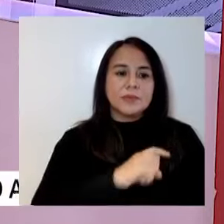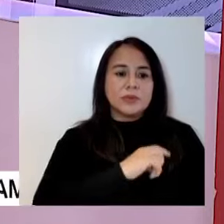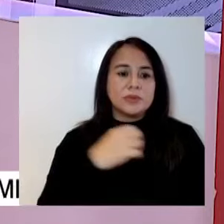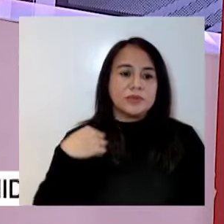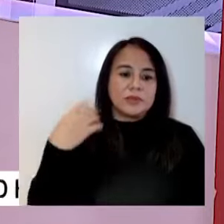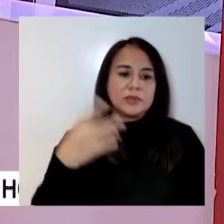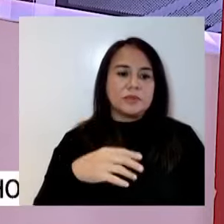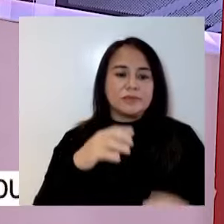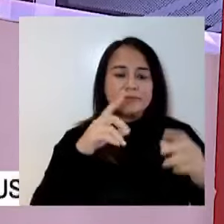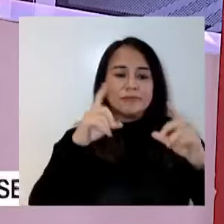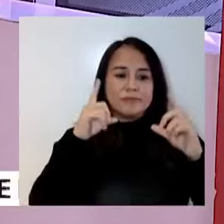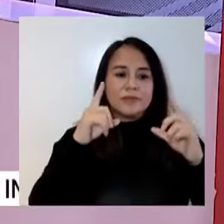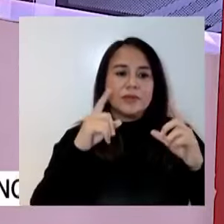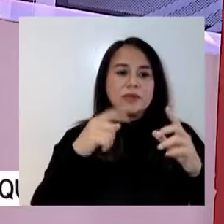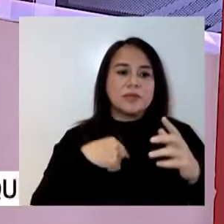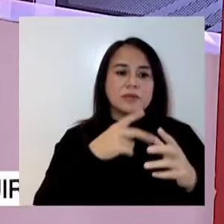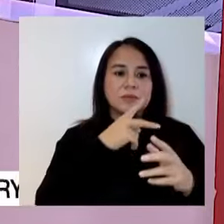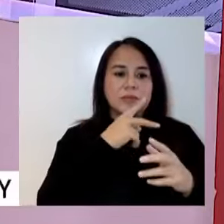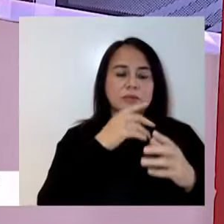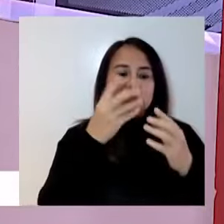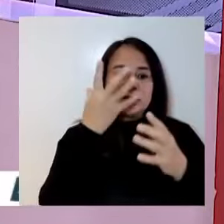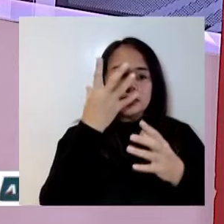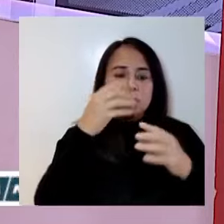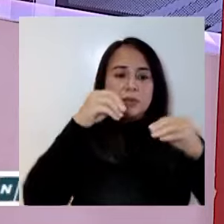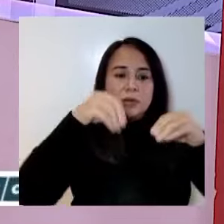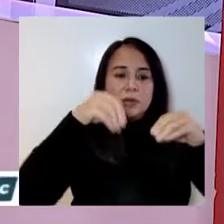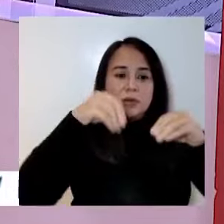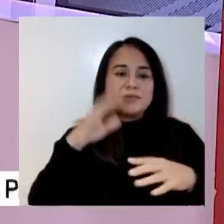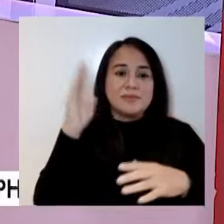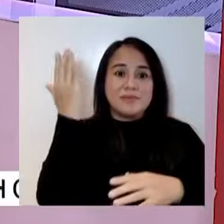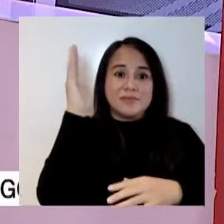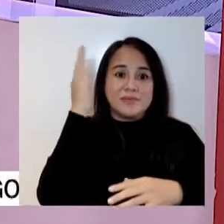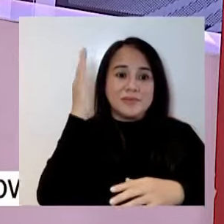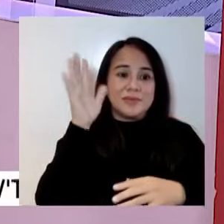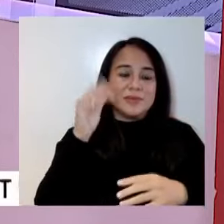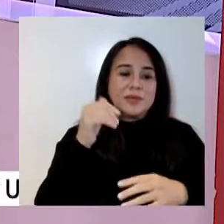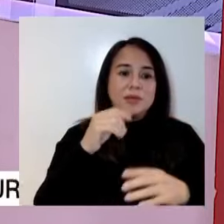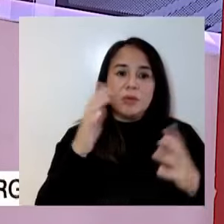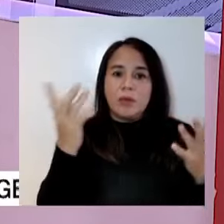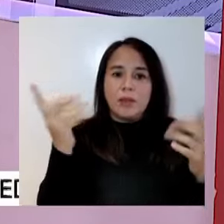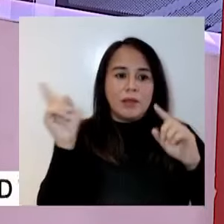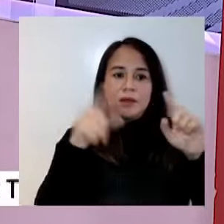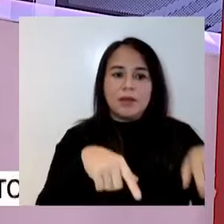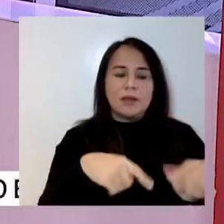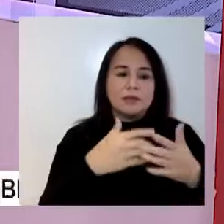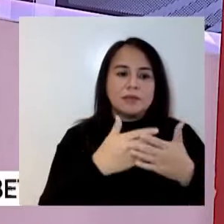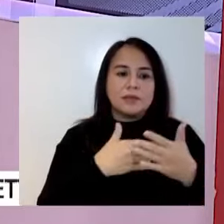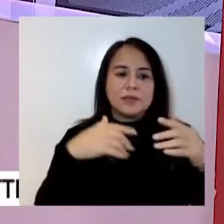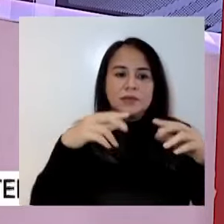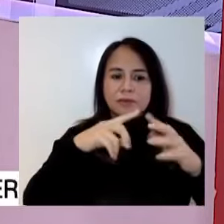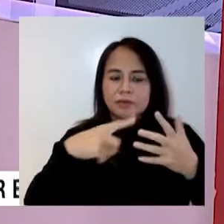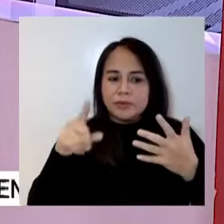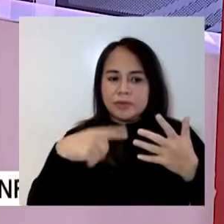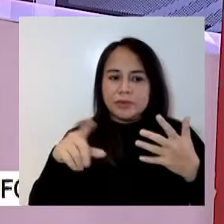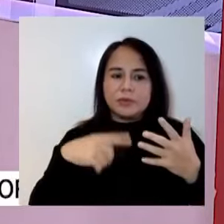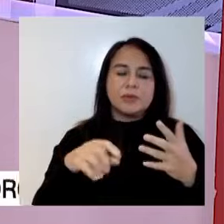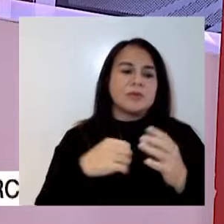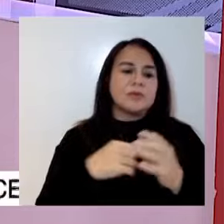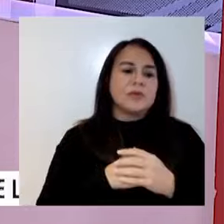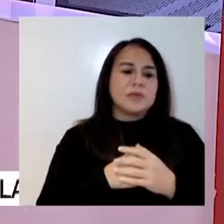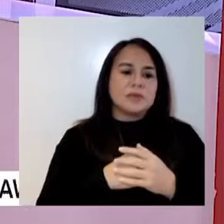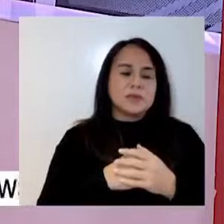as the primary suspect in the disappearance of a beauty pageant contestant, a no-show during the preliminary investigation on the case, Jeff